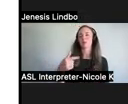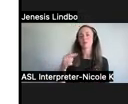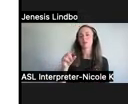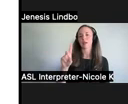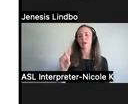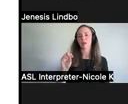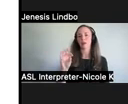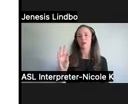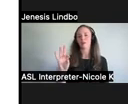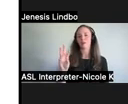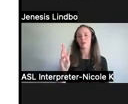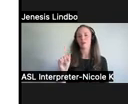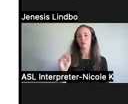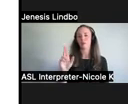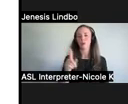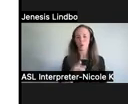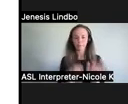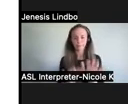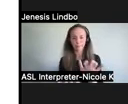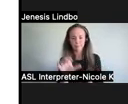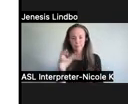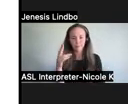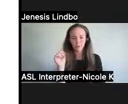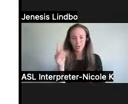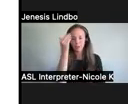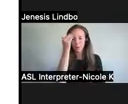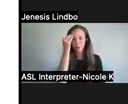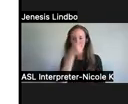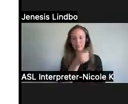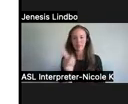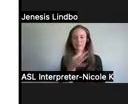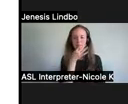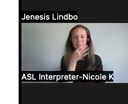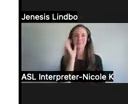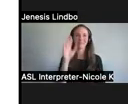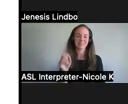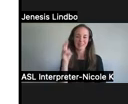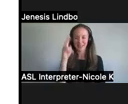God of War. They're all over in the chat, so cool. Yes, they're our experts.